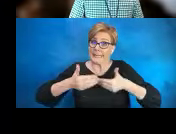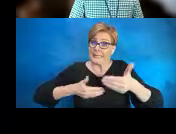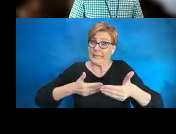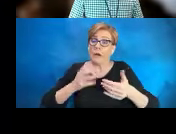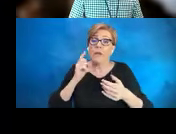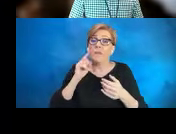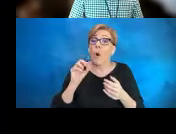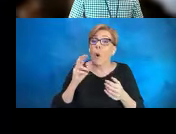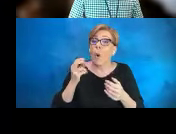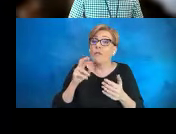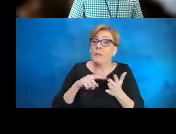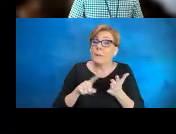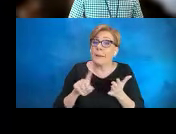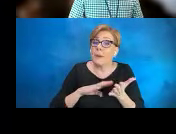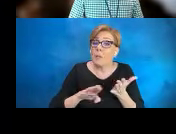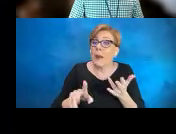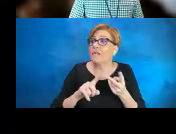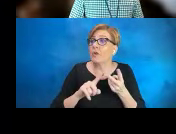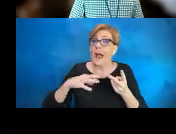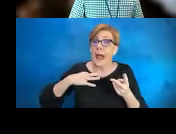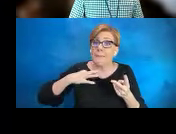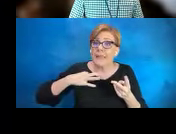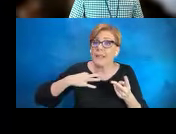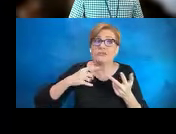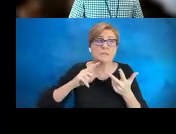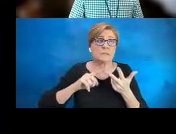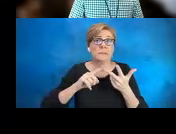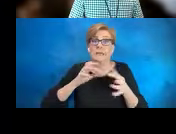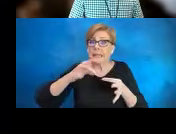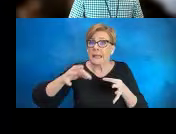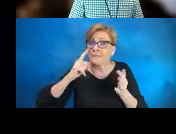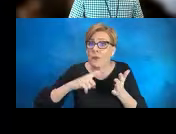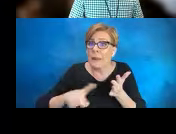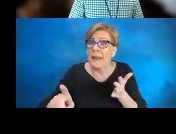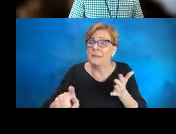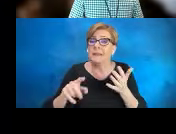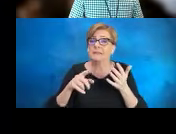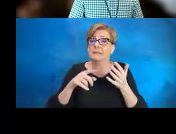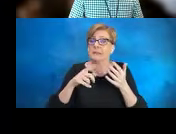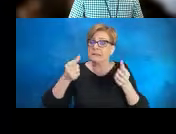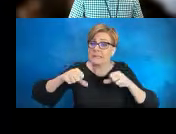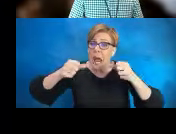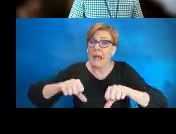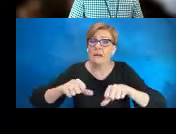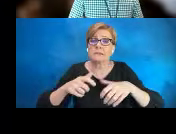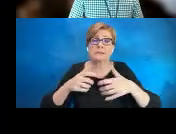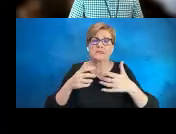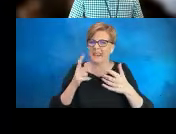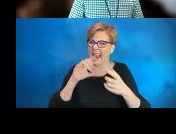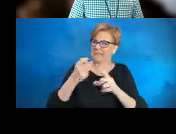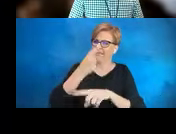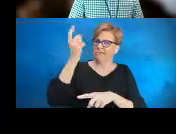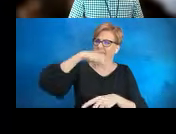for applications. There were delays in getting payments out, more denials, more seemingly erroneous